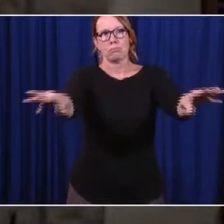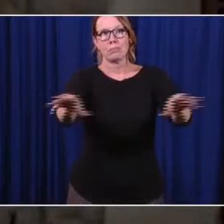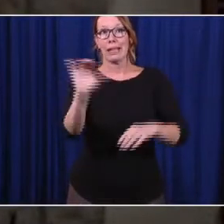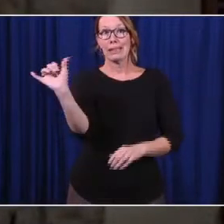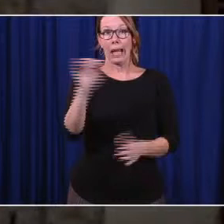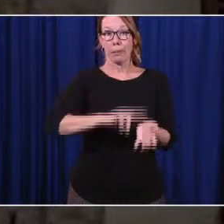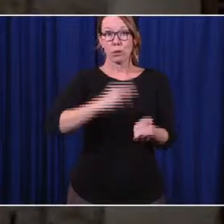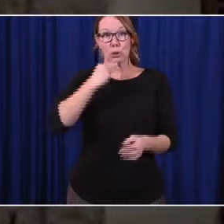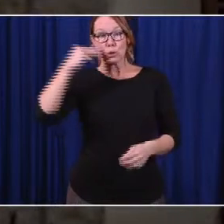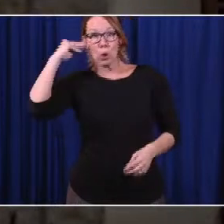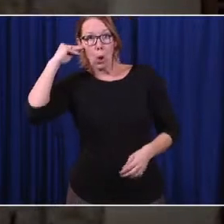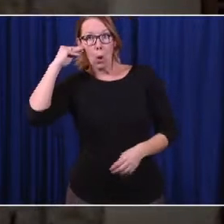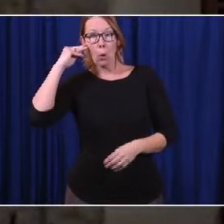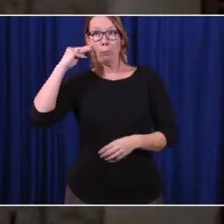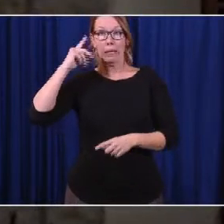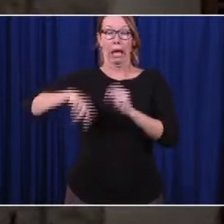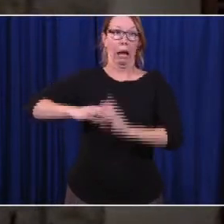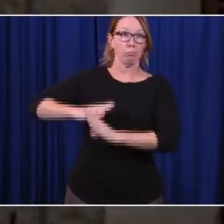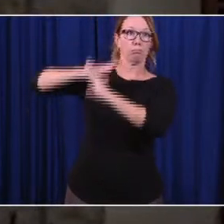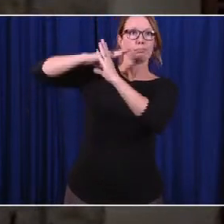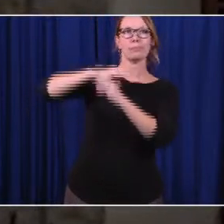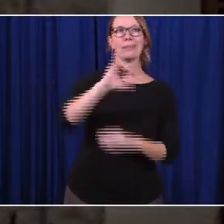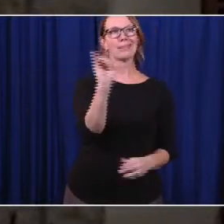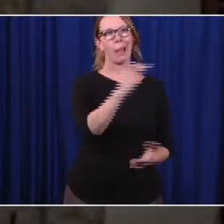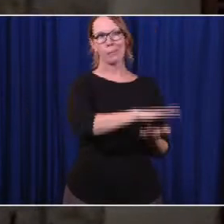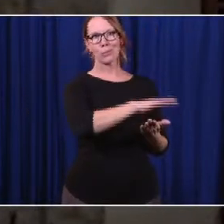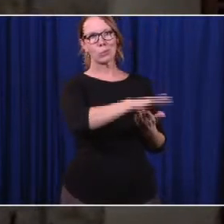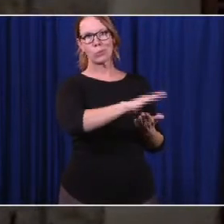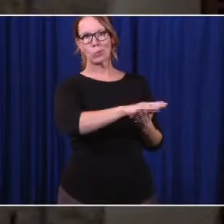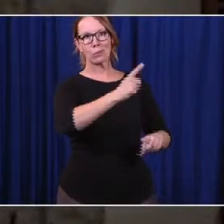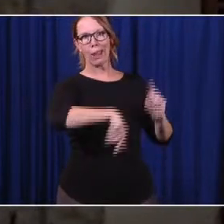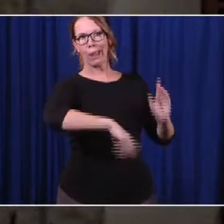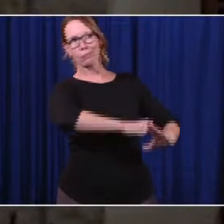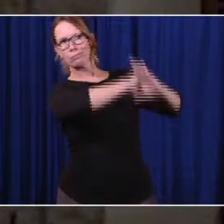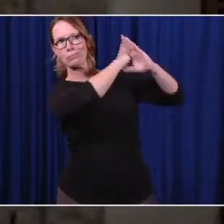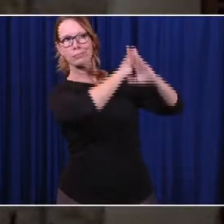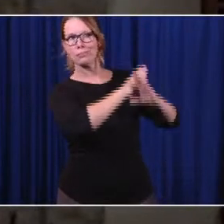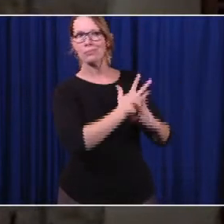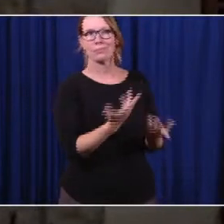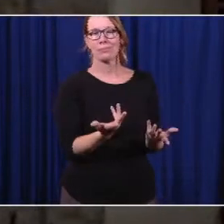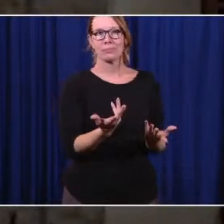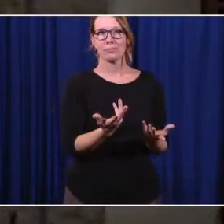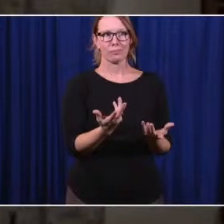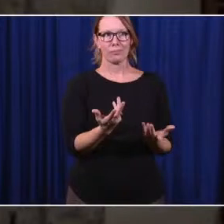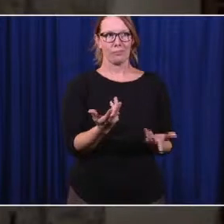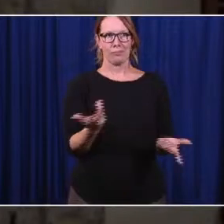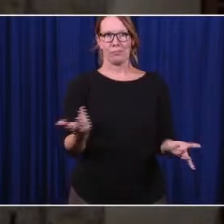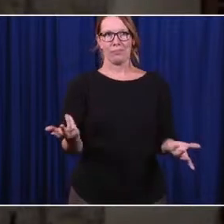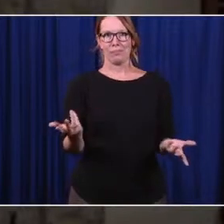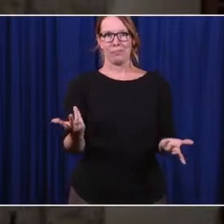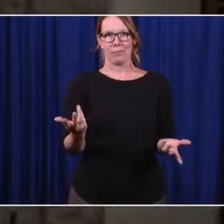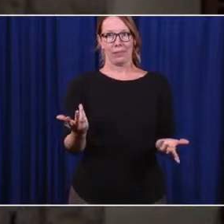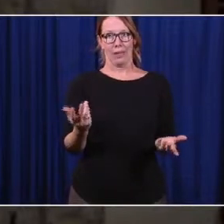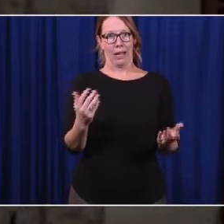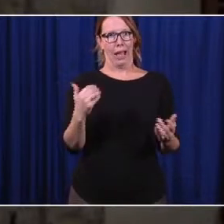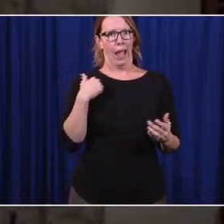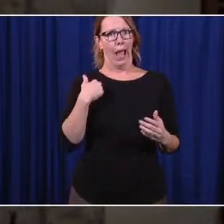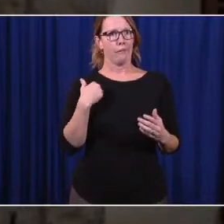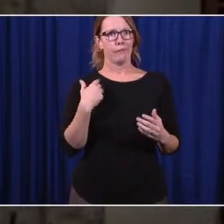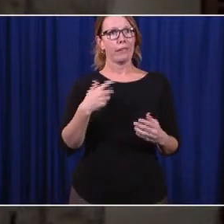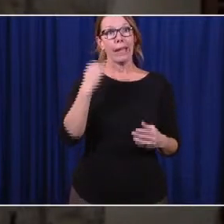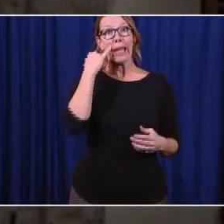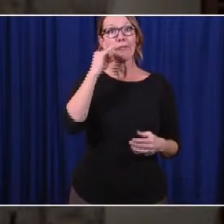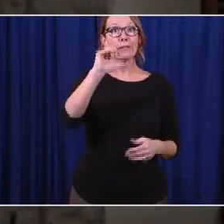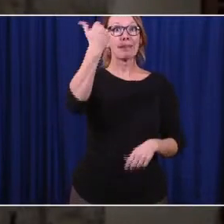can't keep it out of nursing homes or have a hard time doing it, you know, when you're 10 times the high incidence rate or even 3